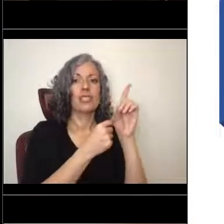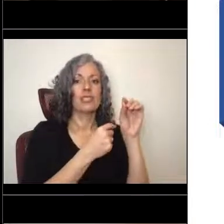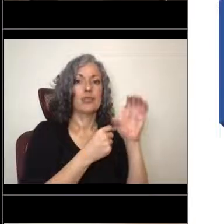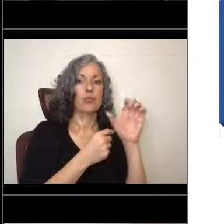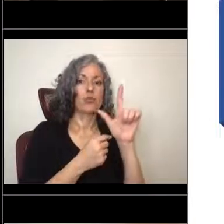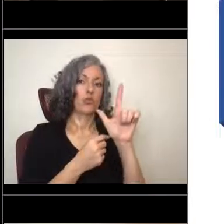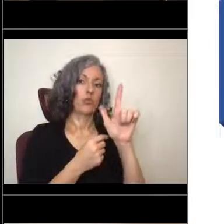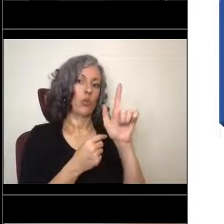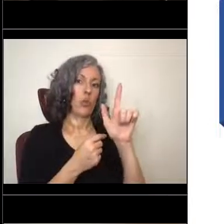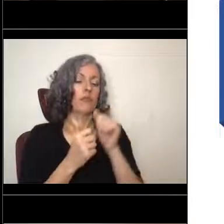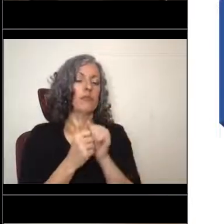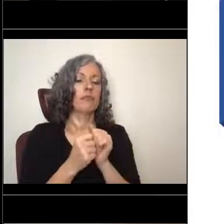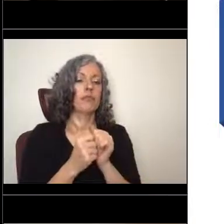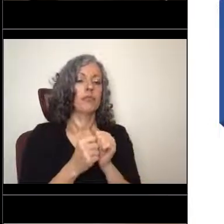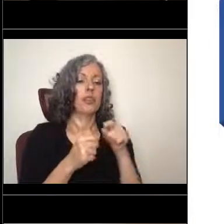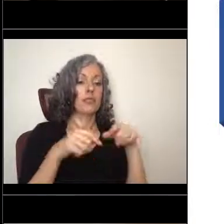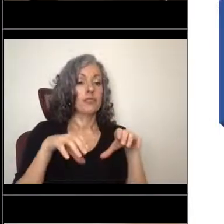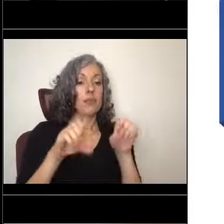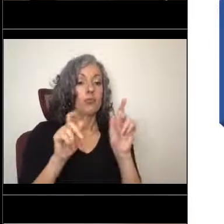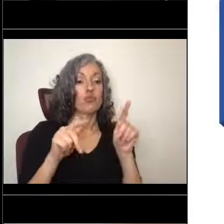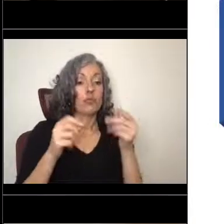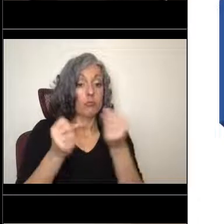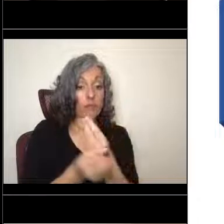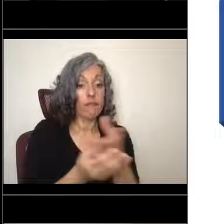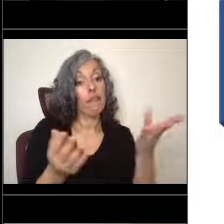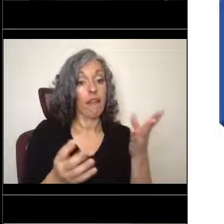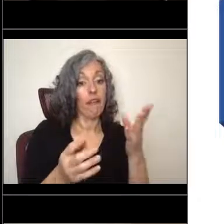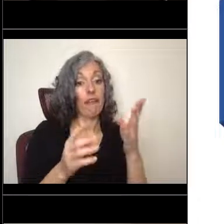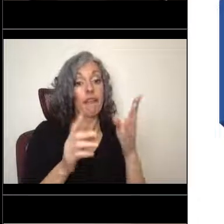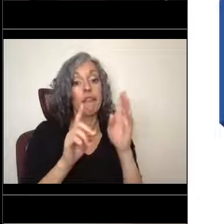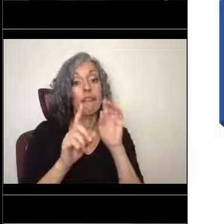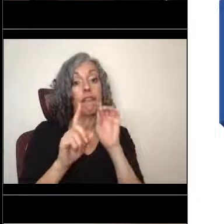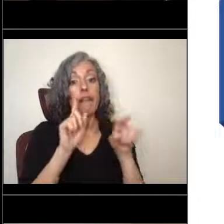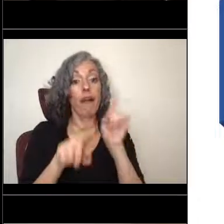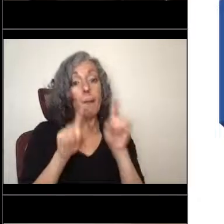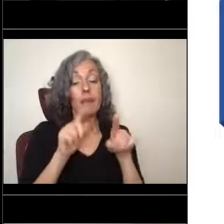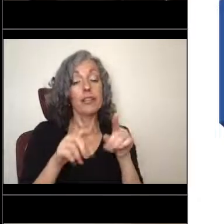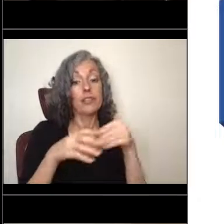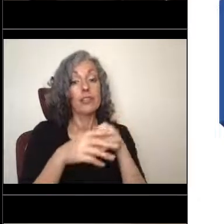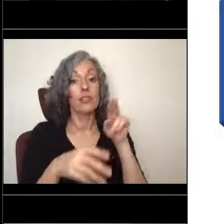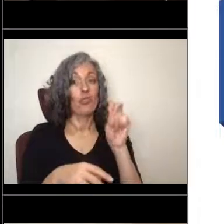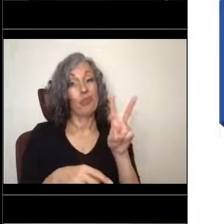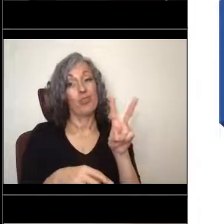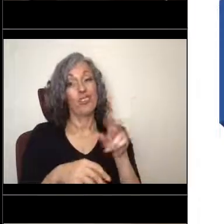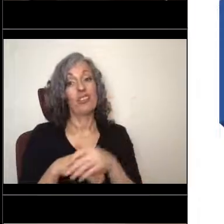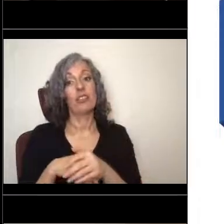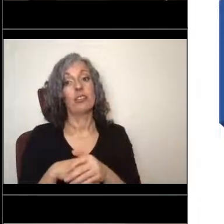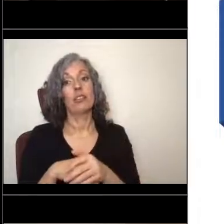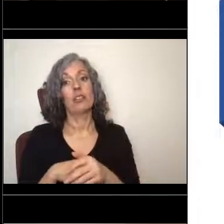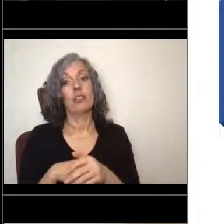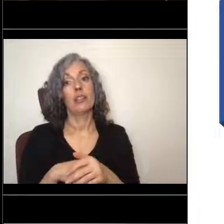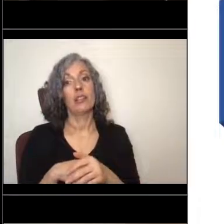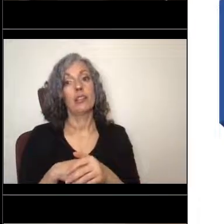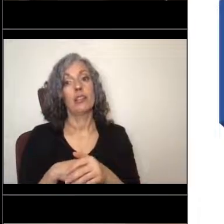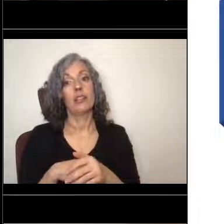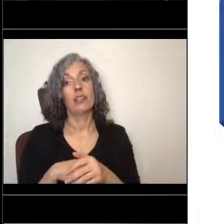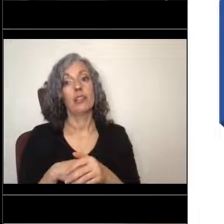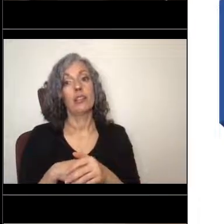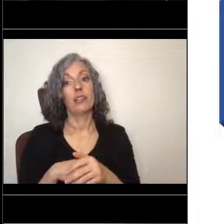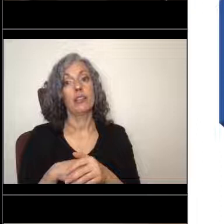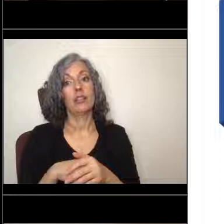The districts had an opportunity to provide comments in November. Unfortunately, external stakeholder outreach was